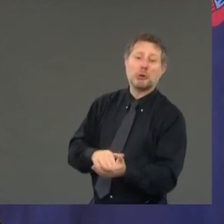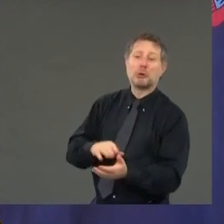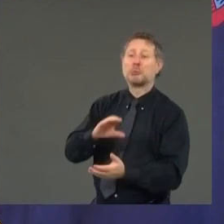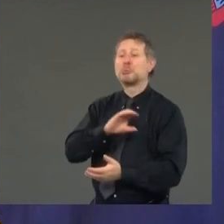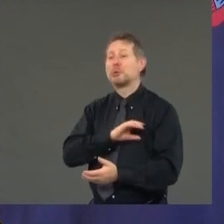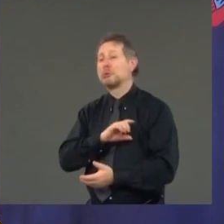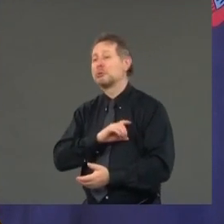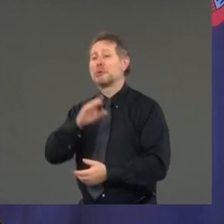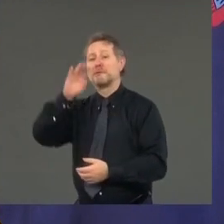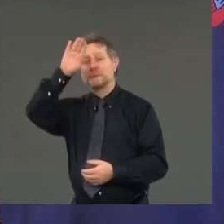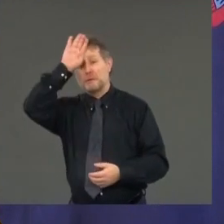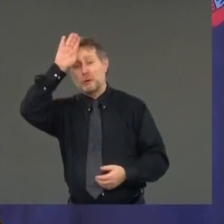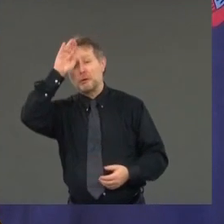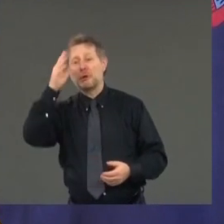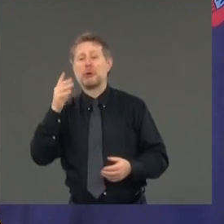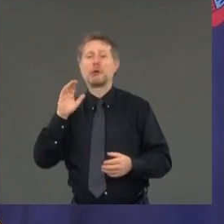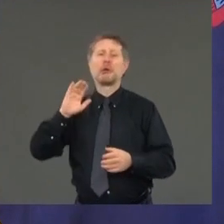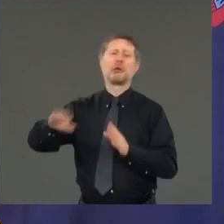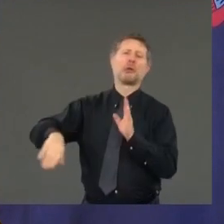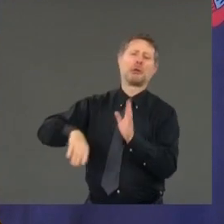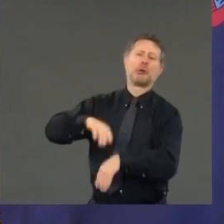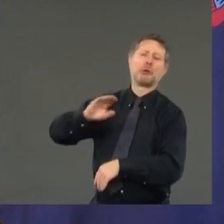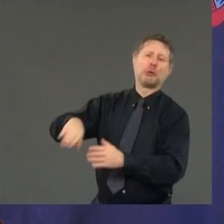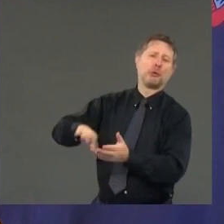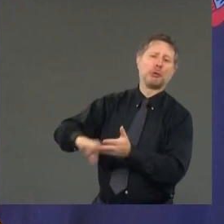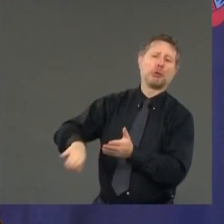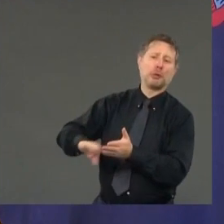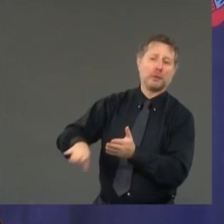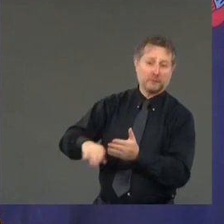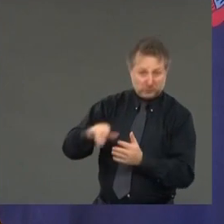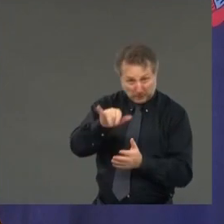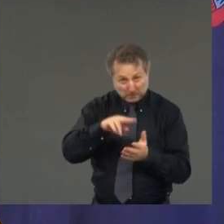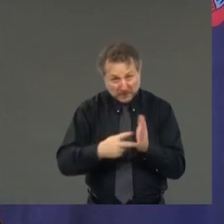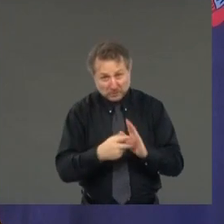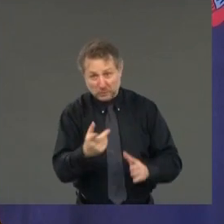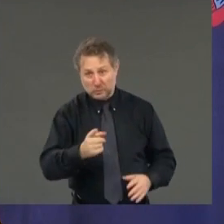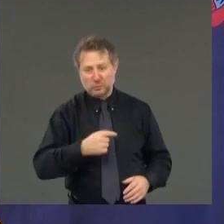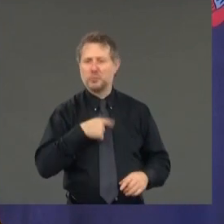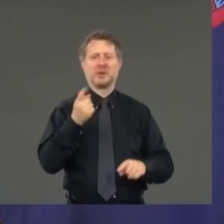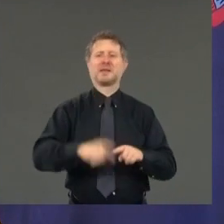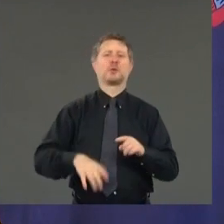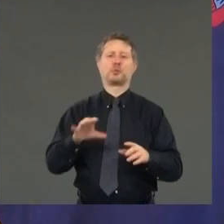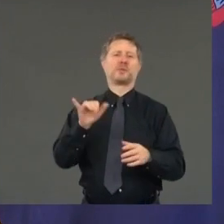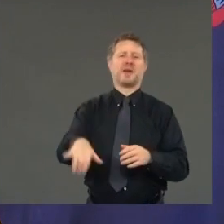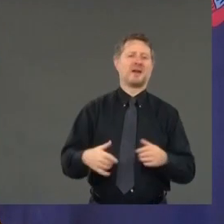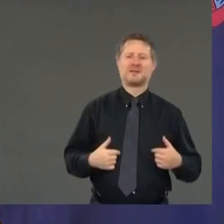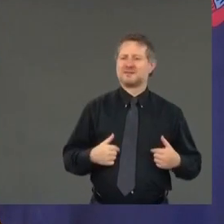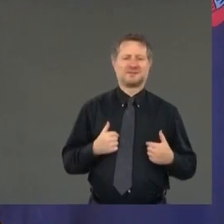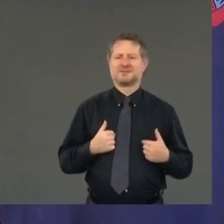officers, firefighters should lose their jobs? No, that's unconscionable to me.